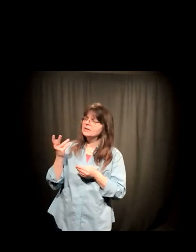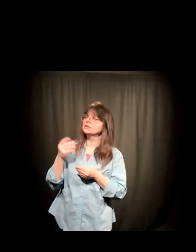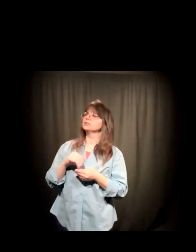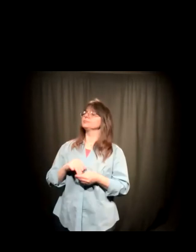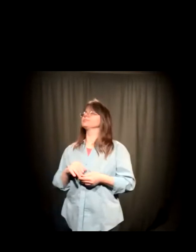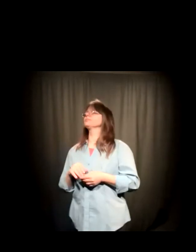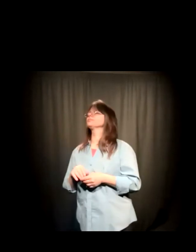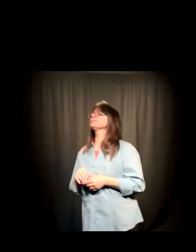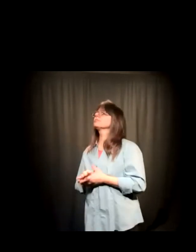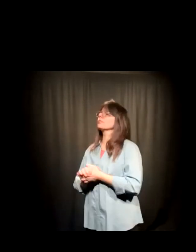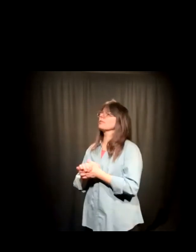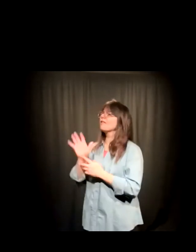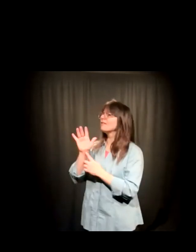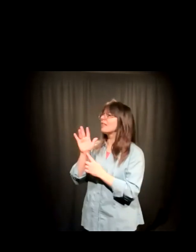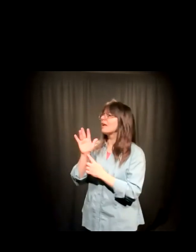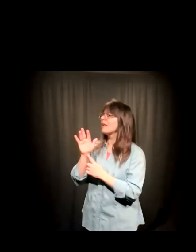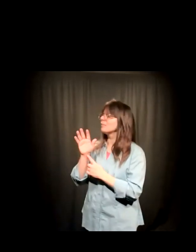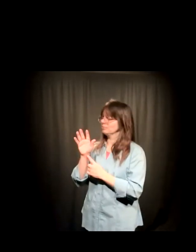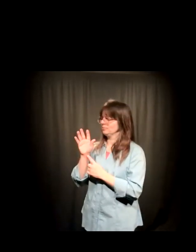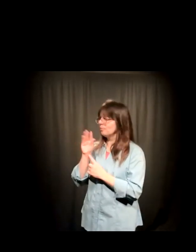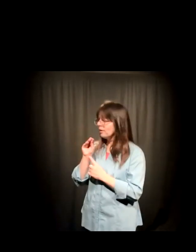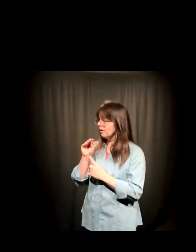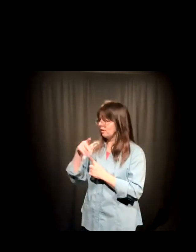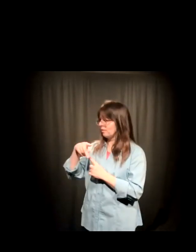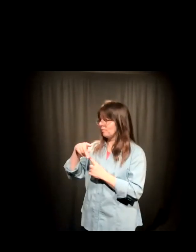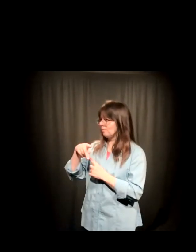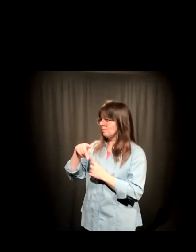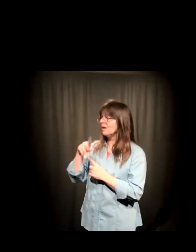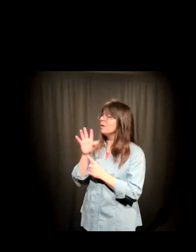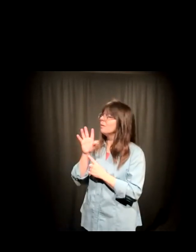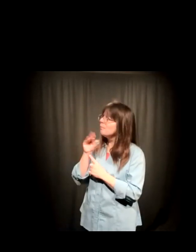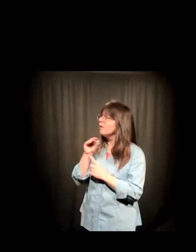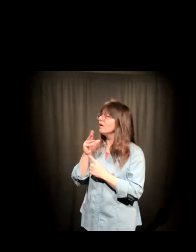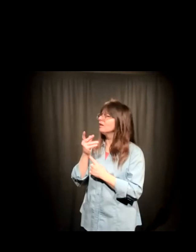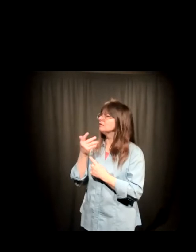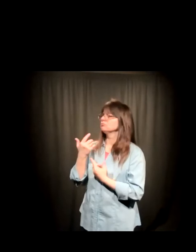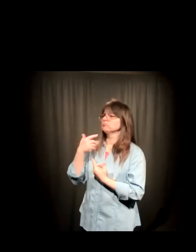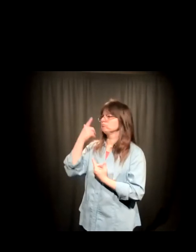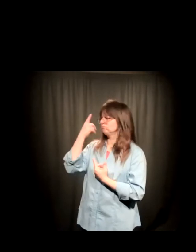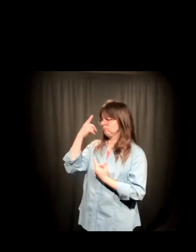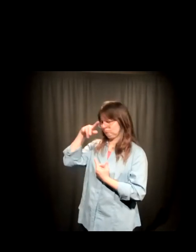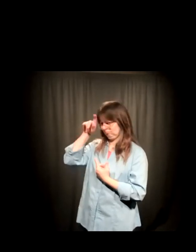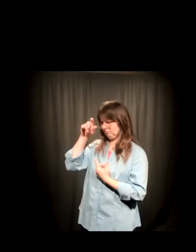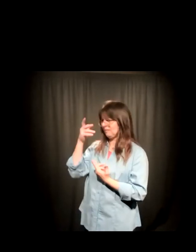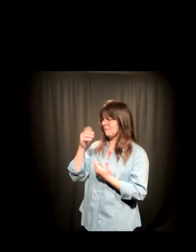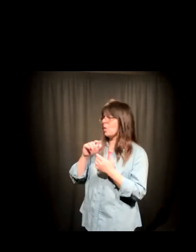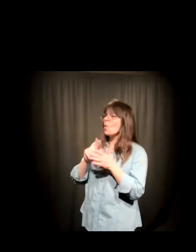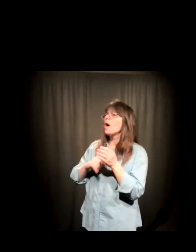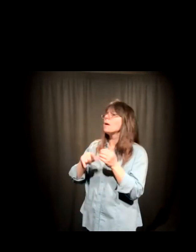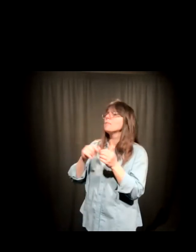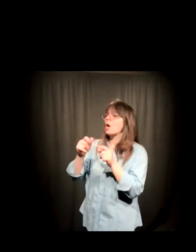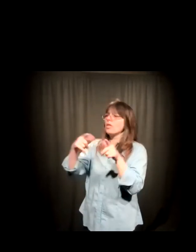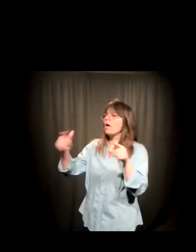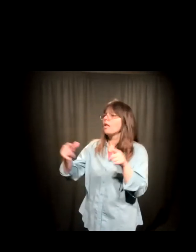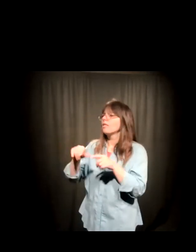I could understand how the flame could help her say the letter P, but what about all the other letters? What about the